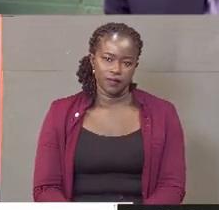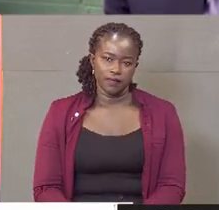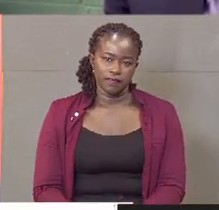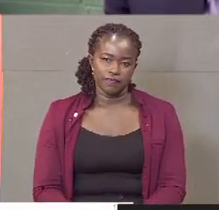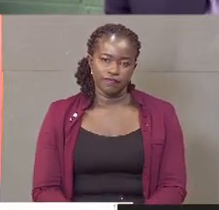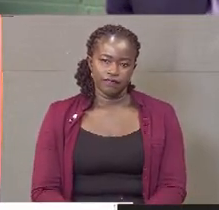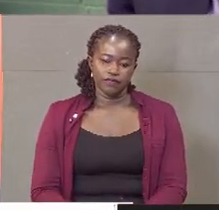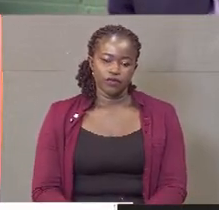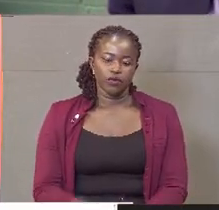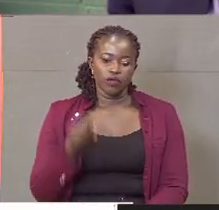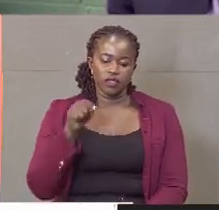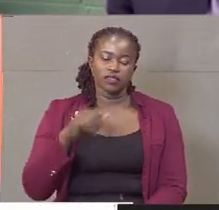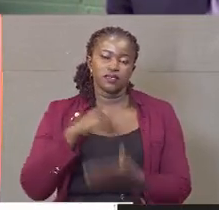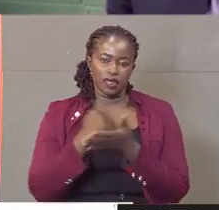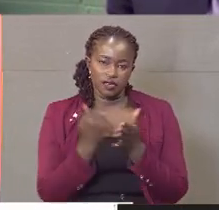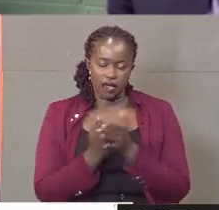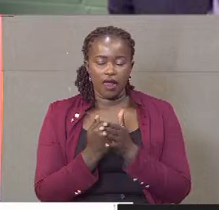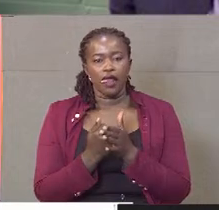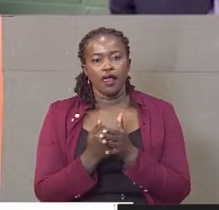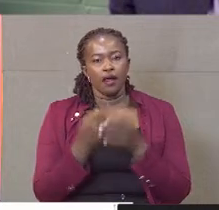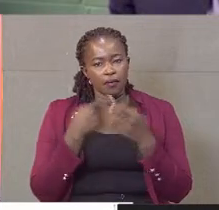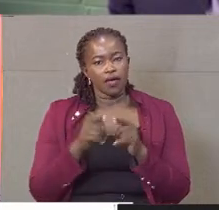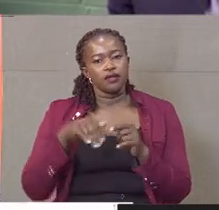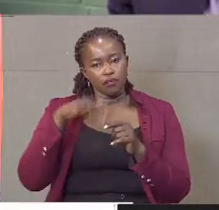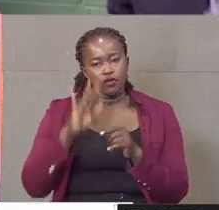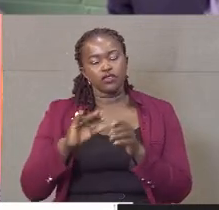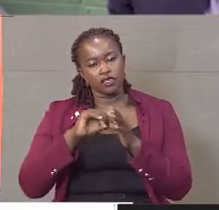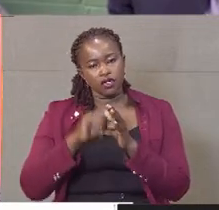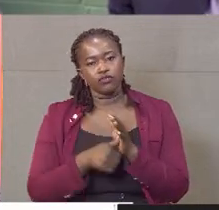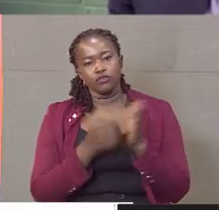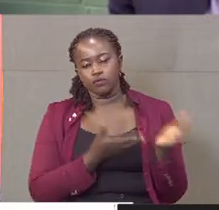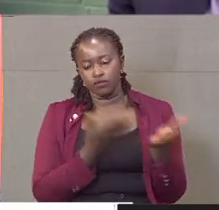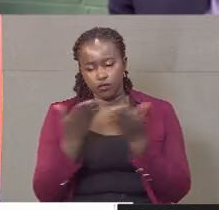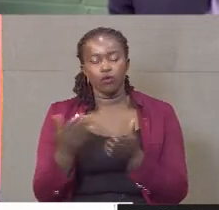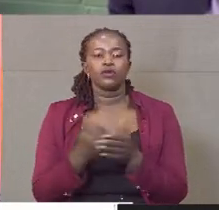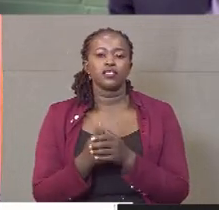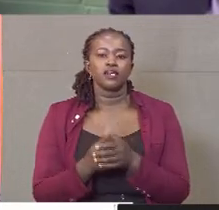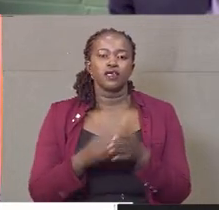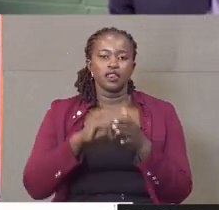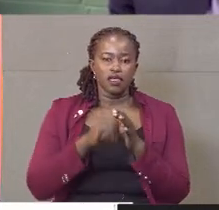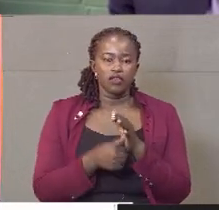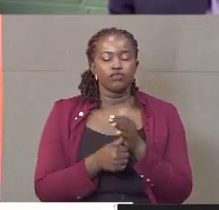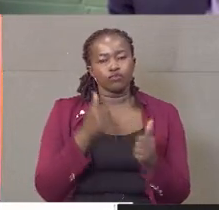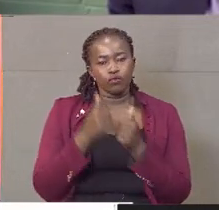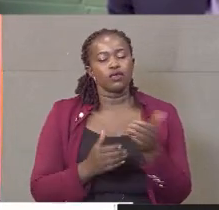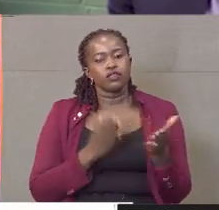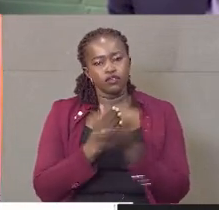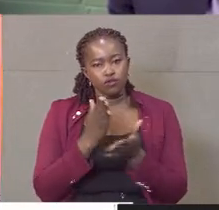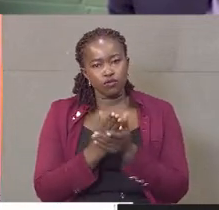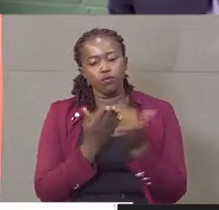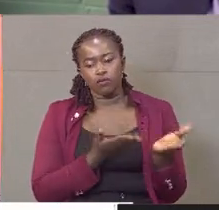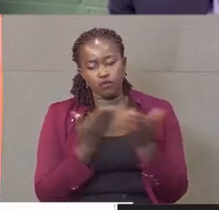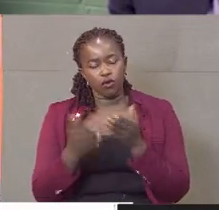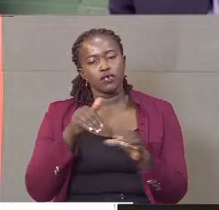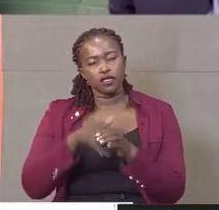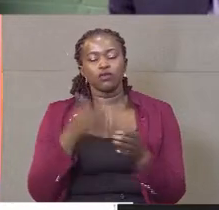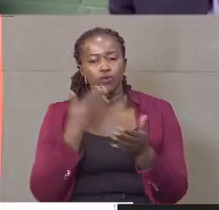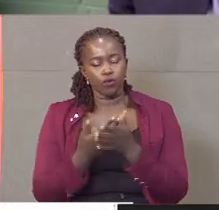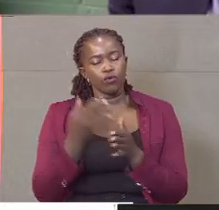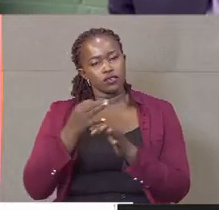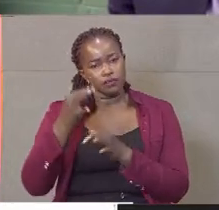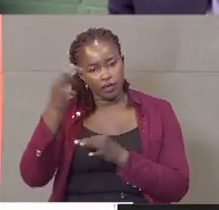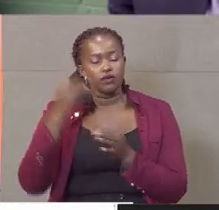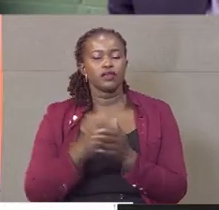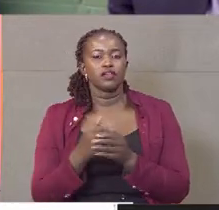on this sector, that most of the issues raised have been the issues that really have raised in good spirit. They have been with